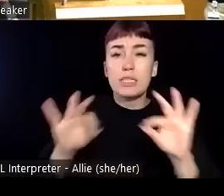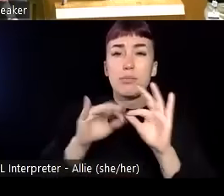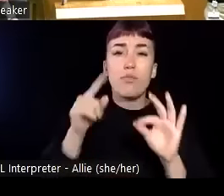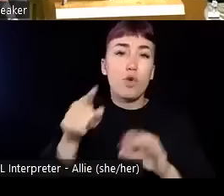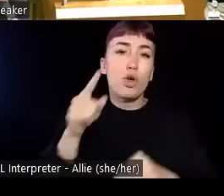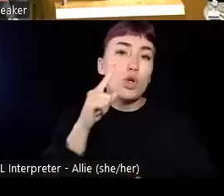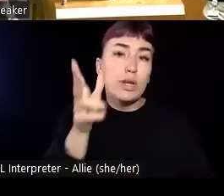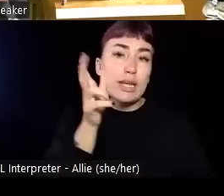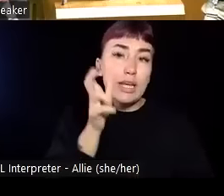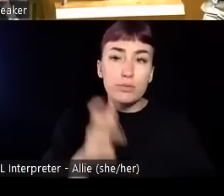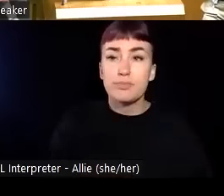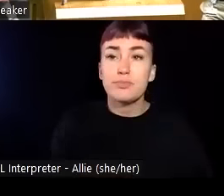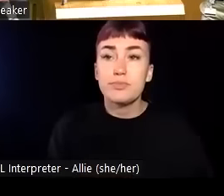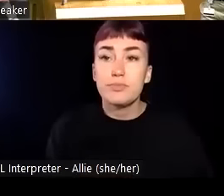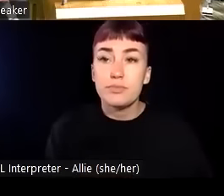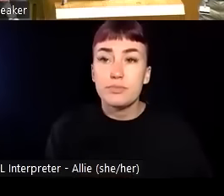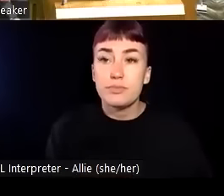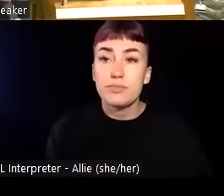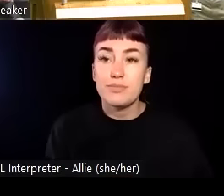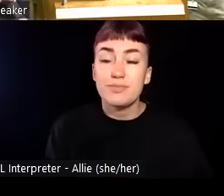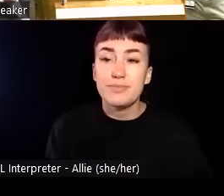too?